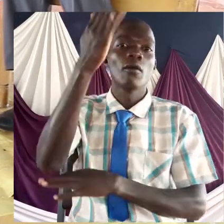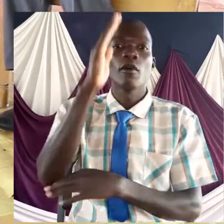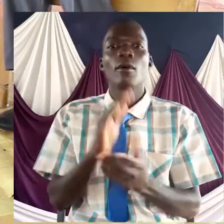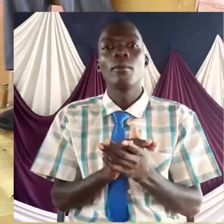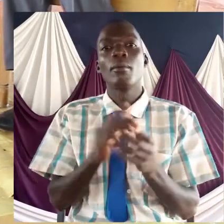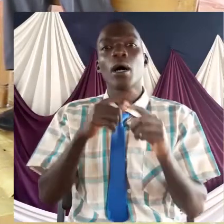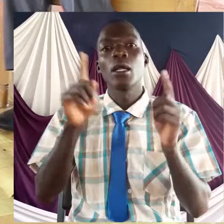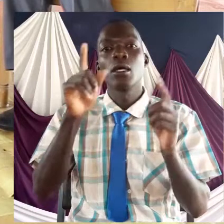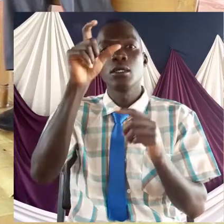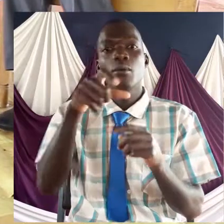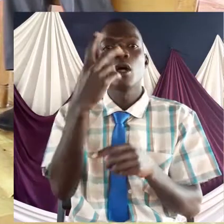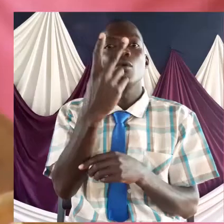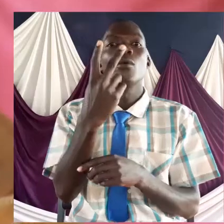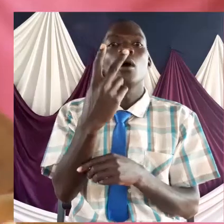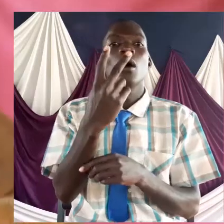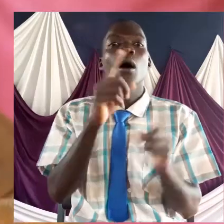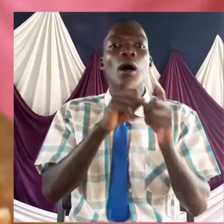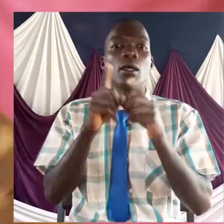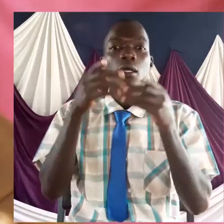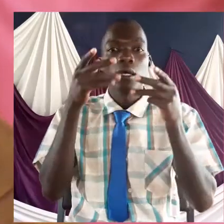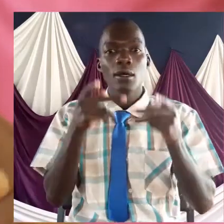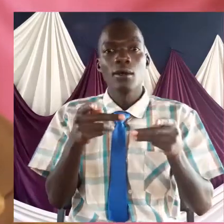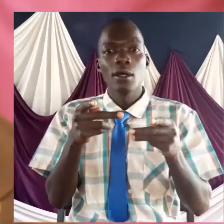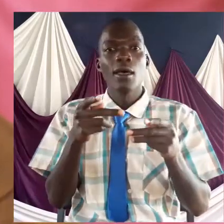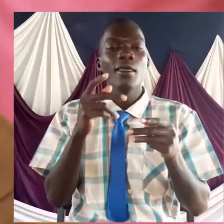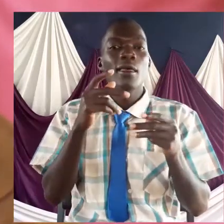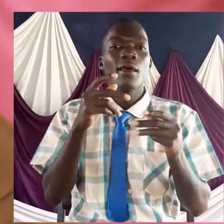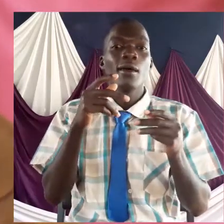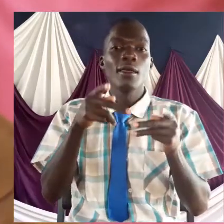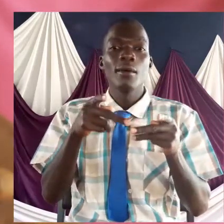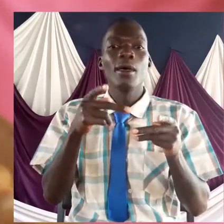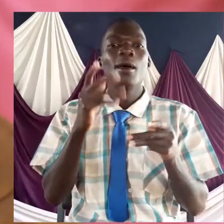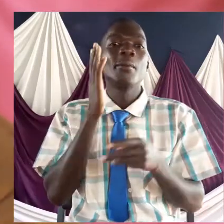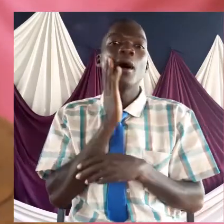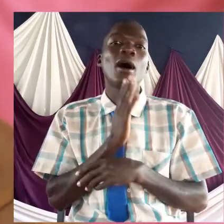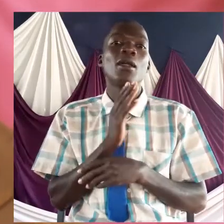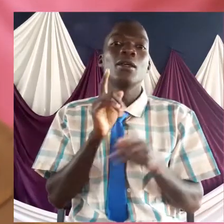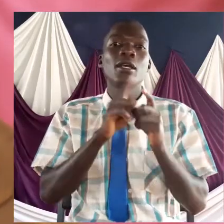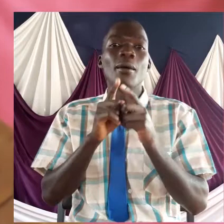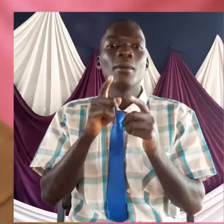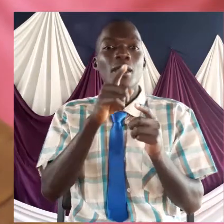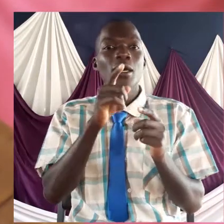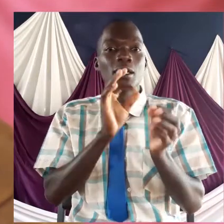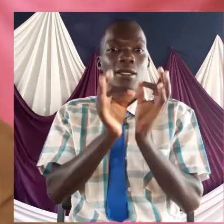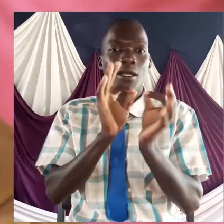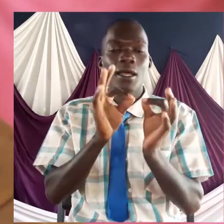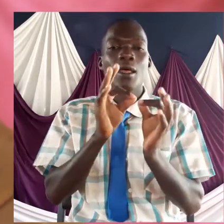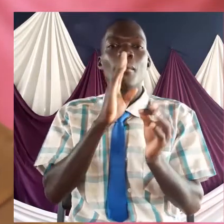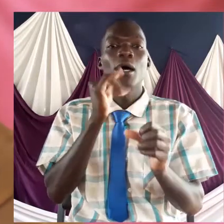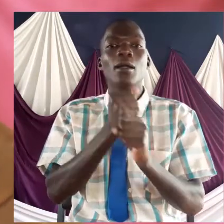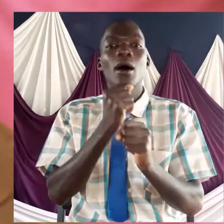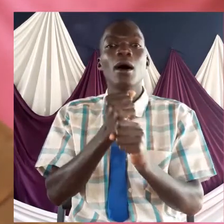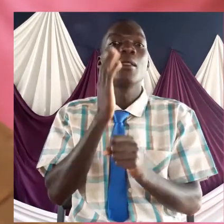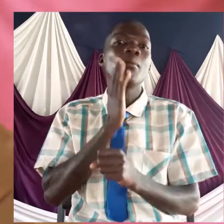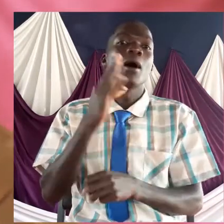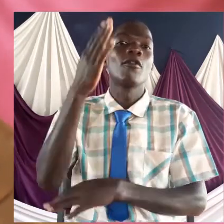But in chapter 2, it's given to a hidden God, though a hidden man. Yes. Though the interpretation is done by the man of